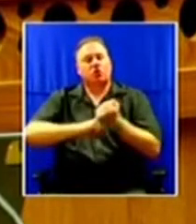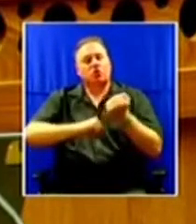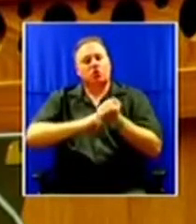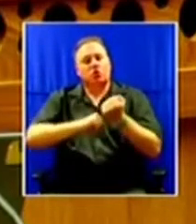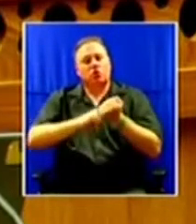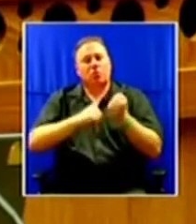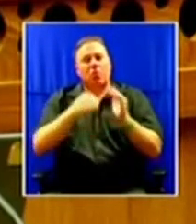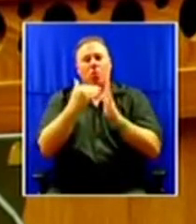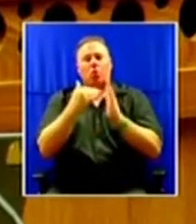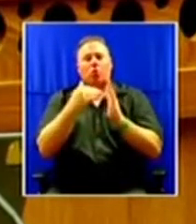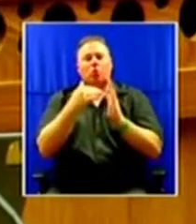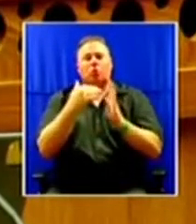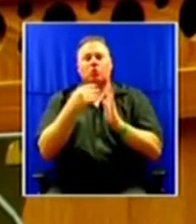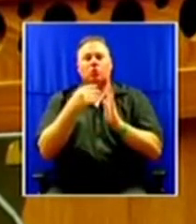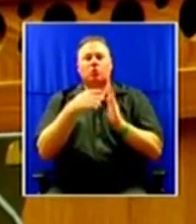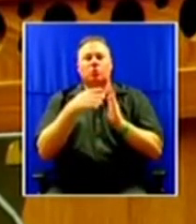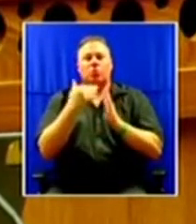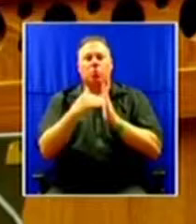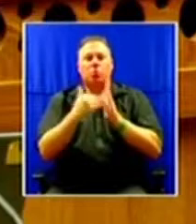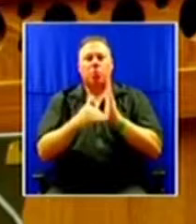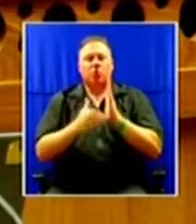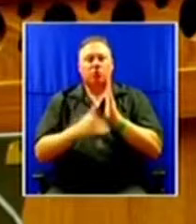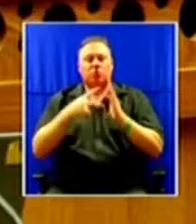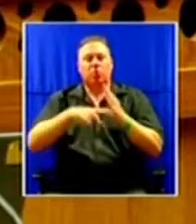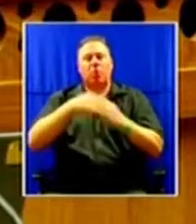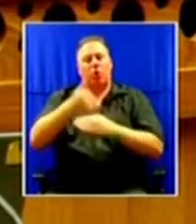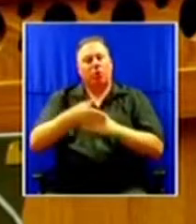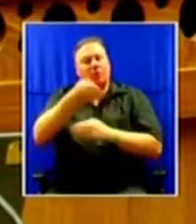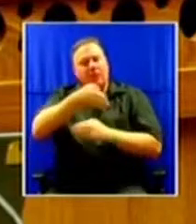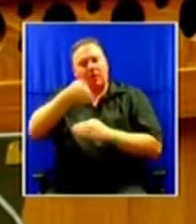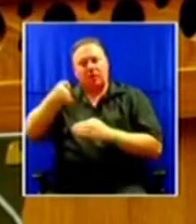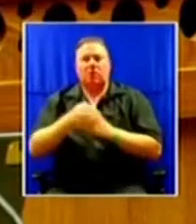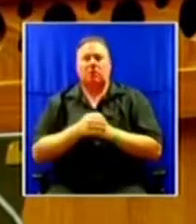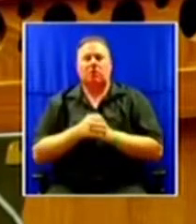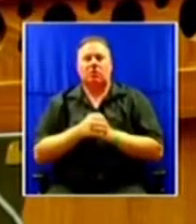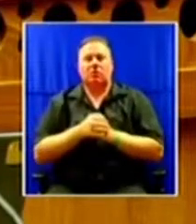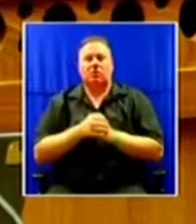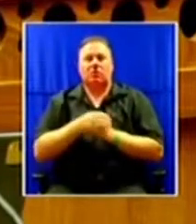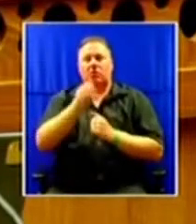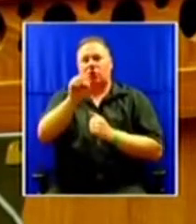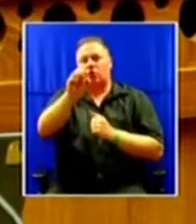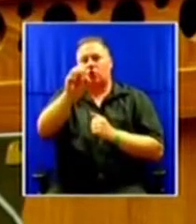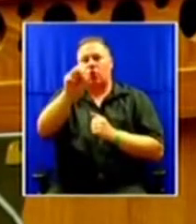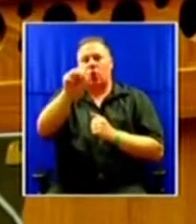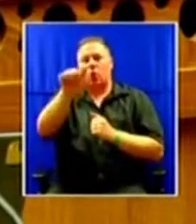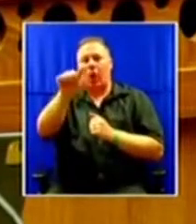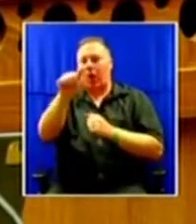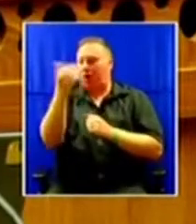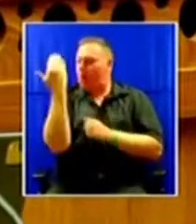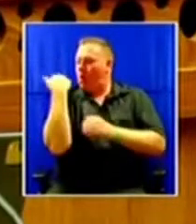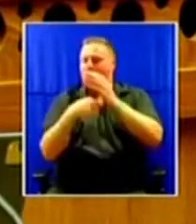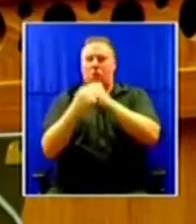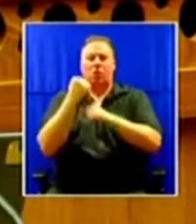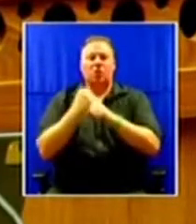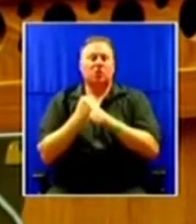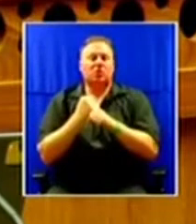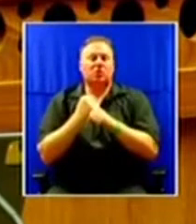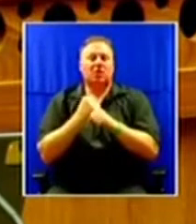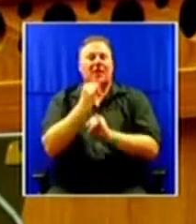address last year, I said that our vision for industrialization is underpinned